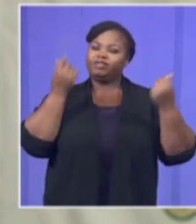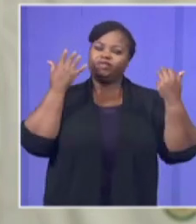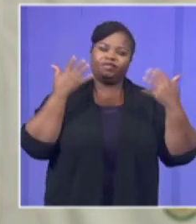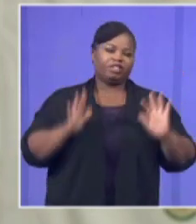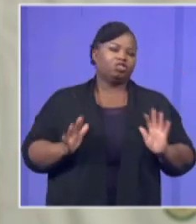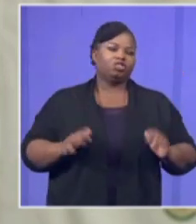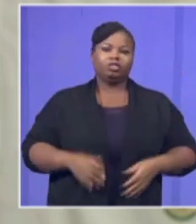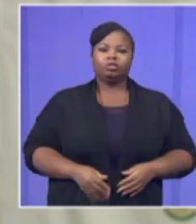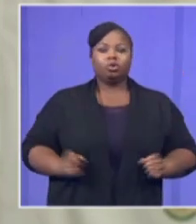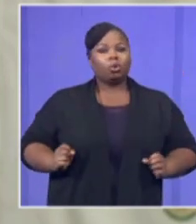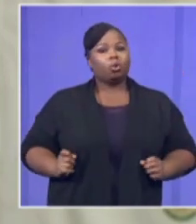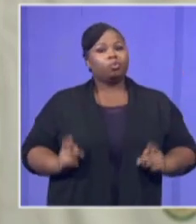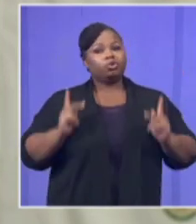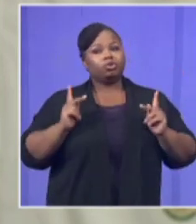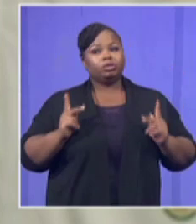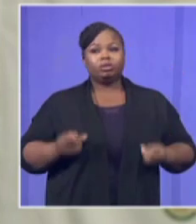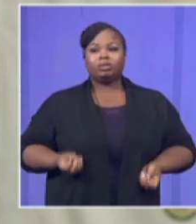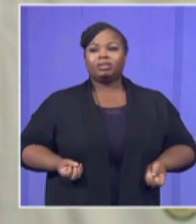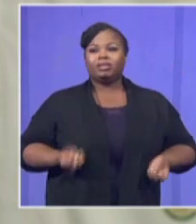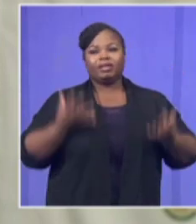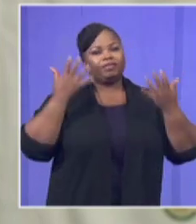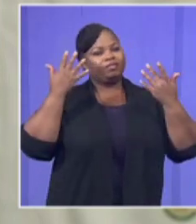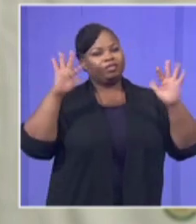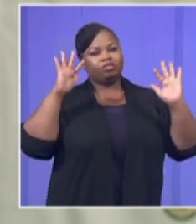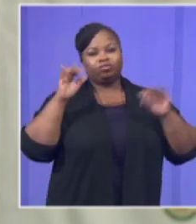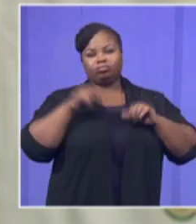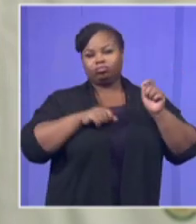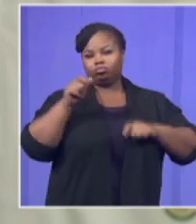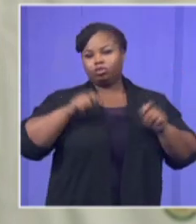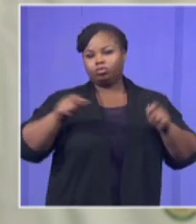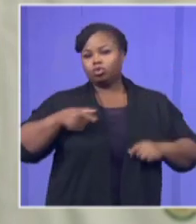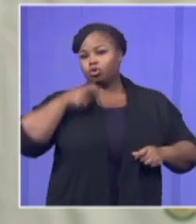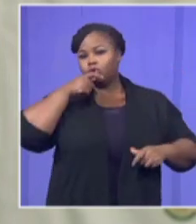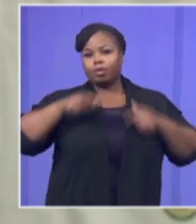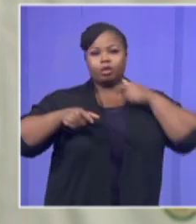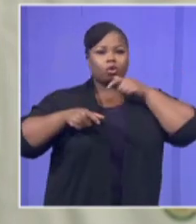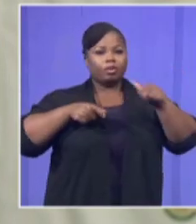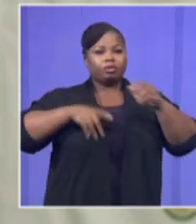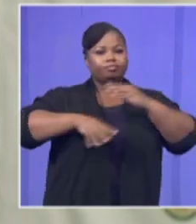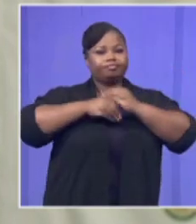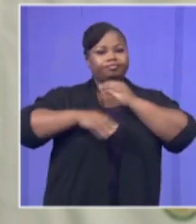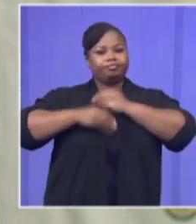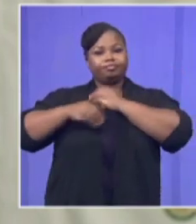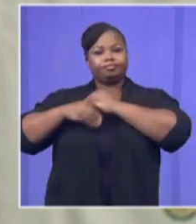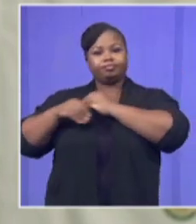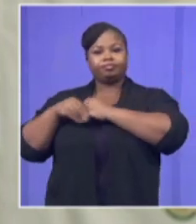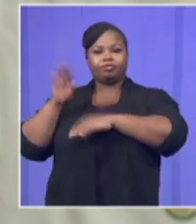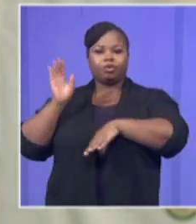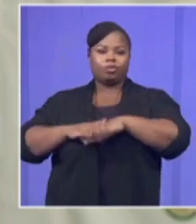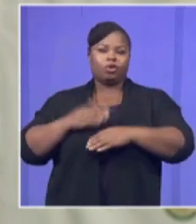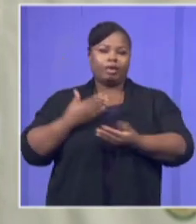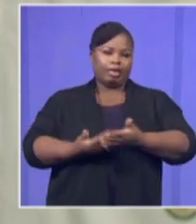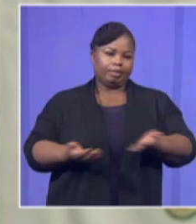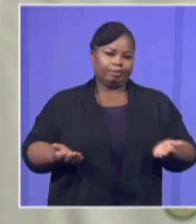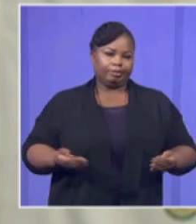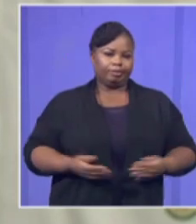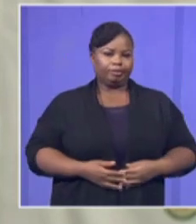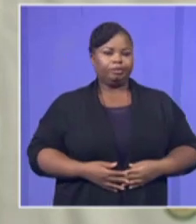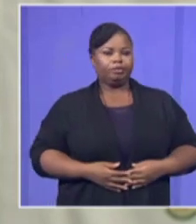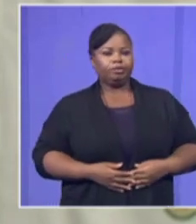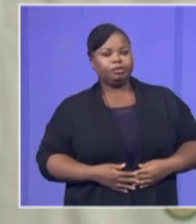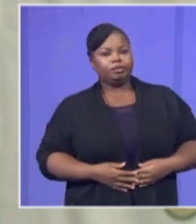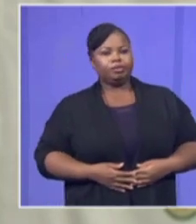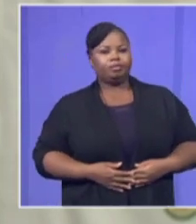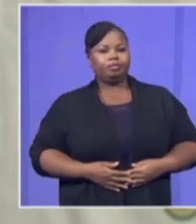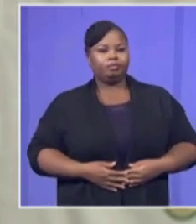opportunity was provided for the public to make those kind of engagements and inputs,